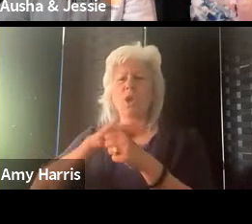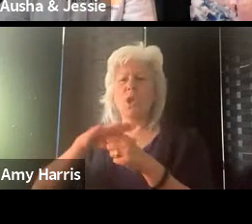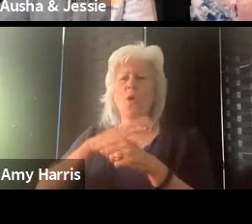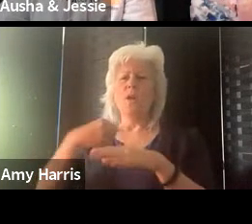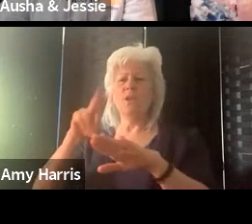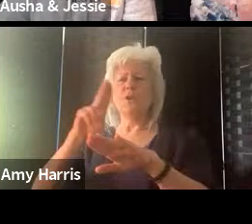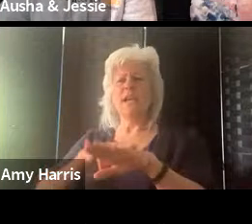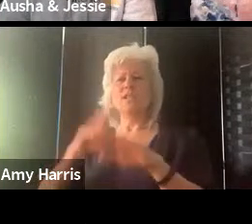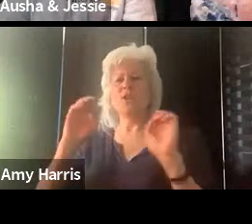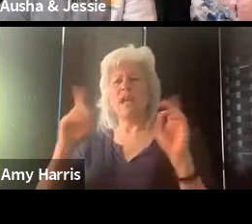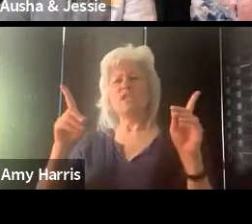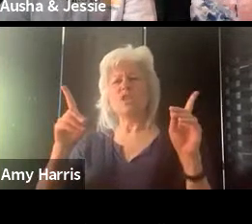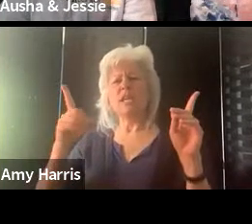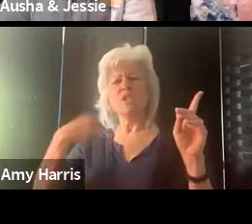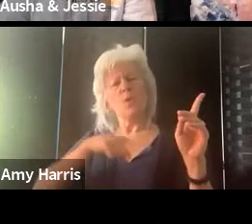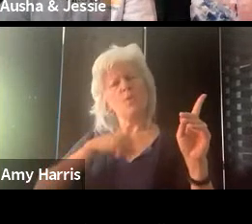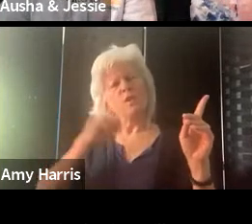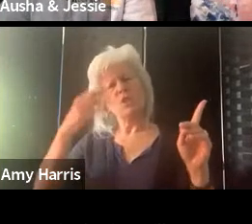that we should all be aware of?